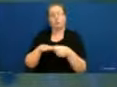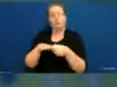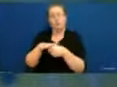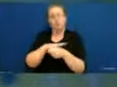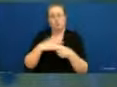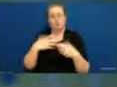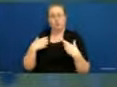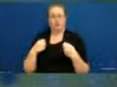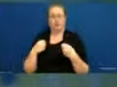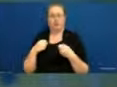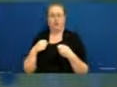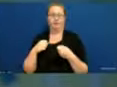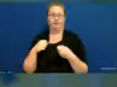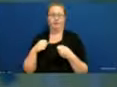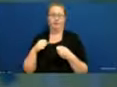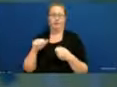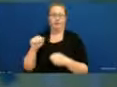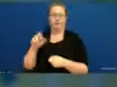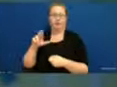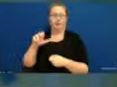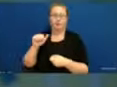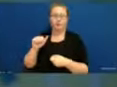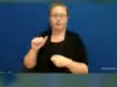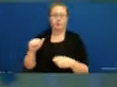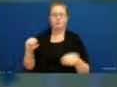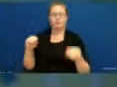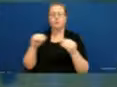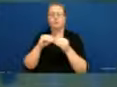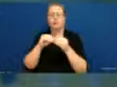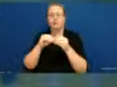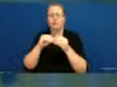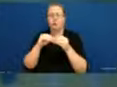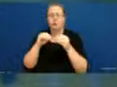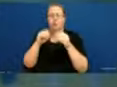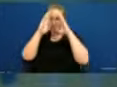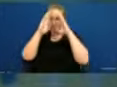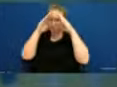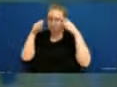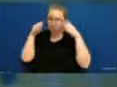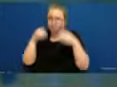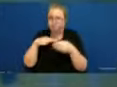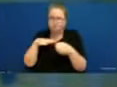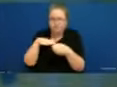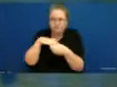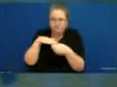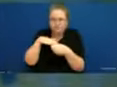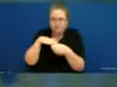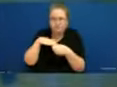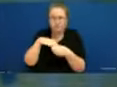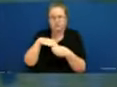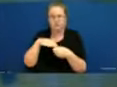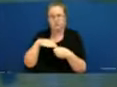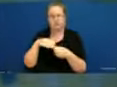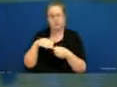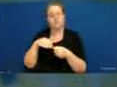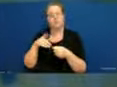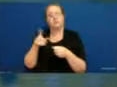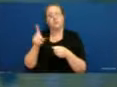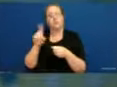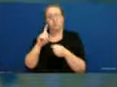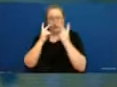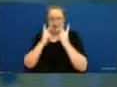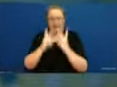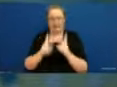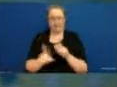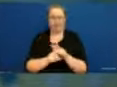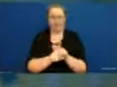distribution by local health area. So this is a more granular local picture of where cases have